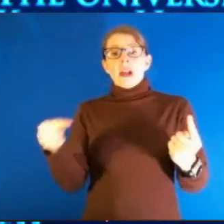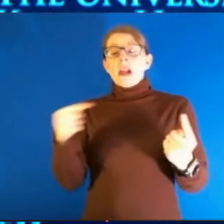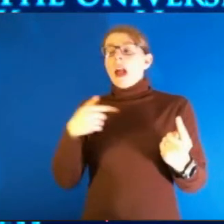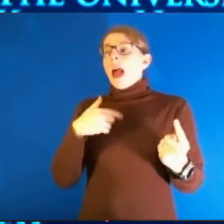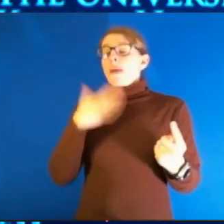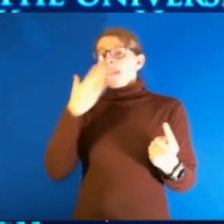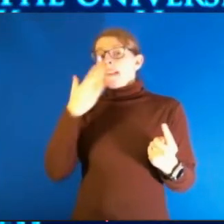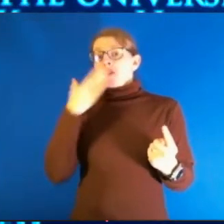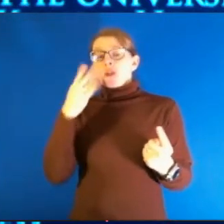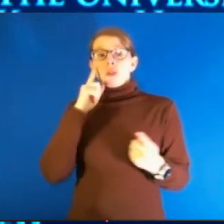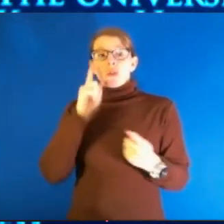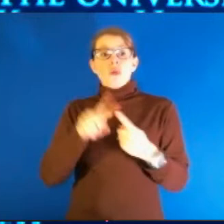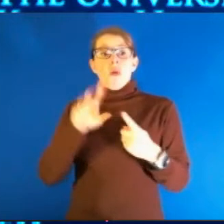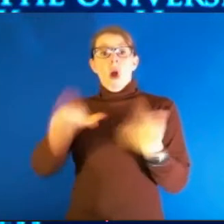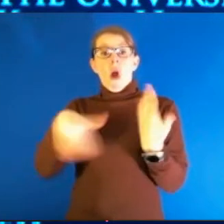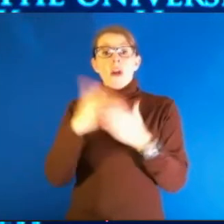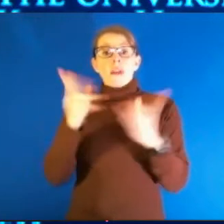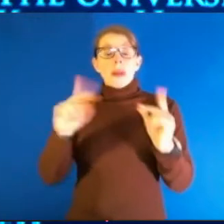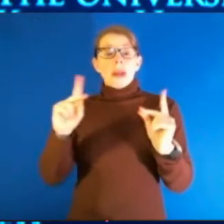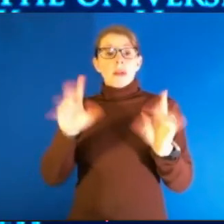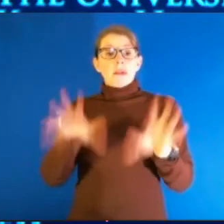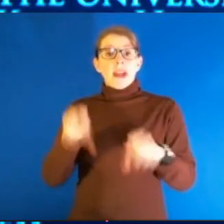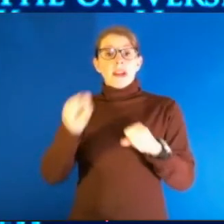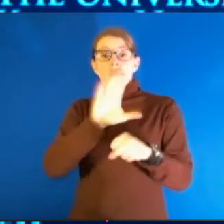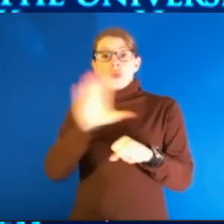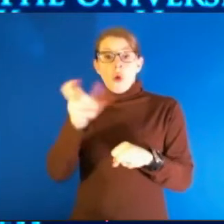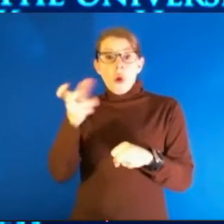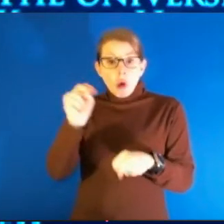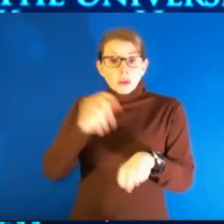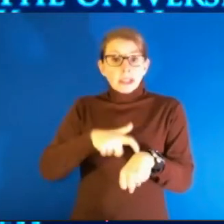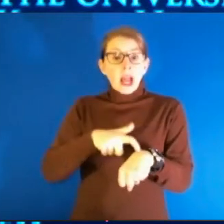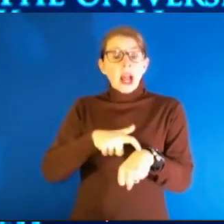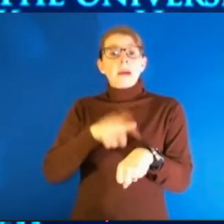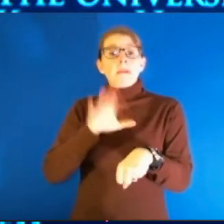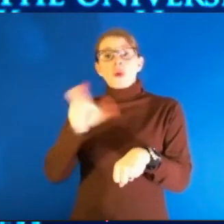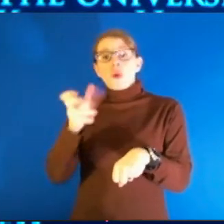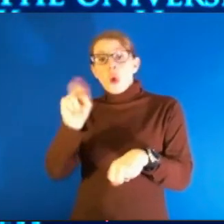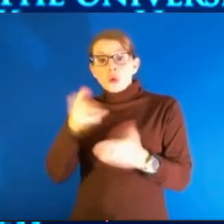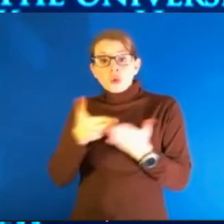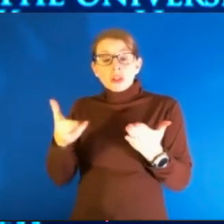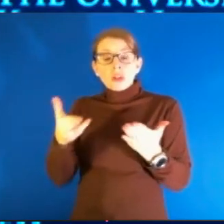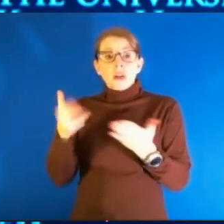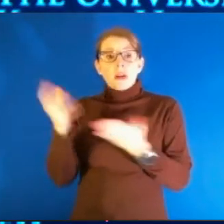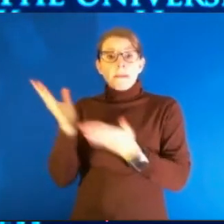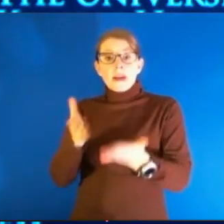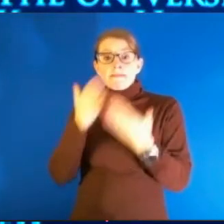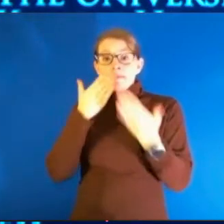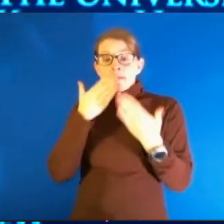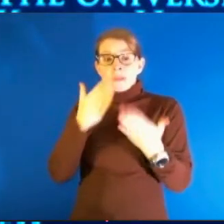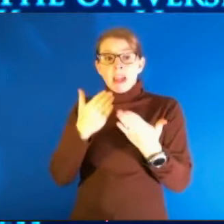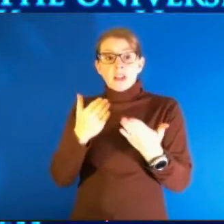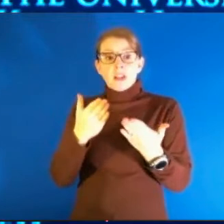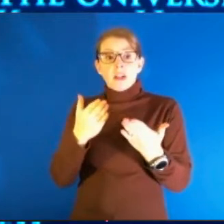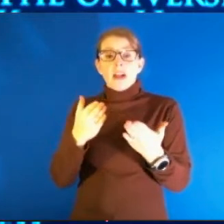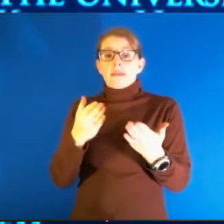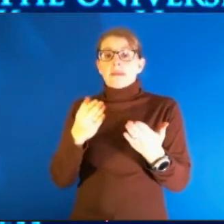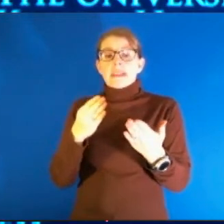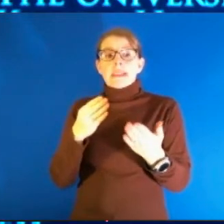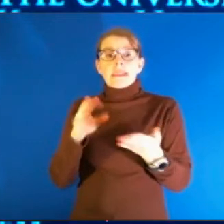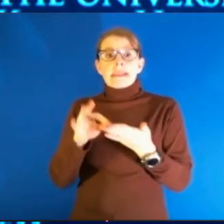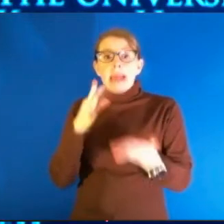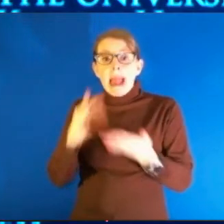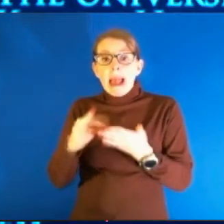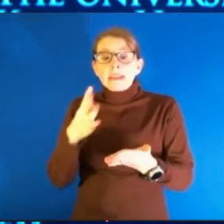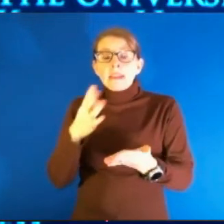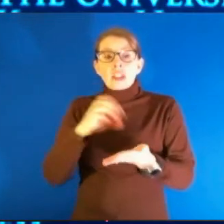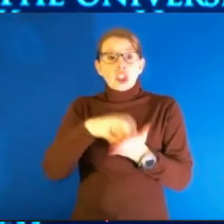those folks out there who have taken their own time, their own money, their own resources, and brought in thank you trays of snacks or cookies or goodies to